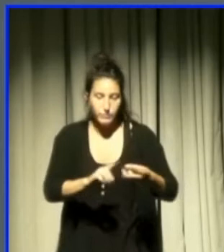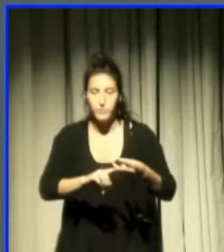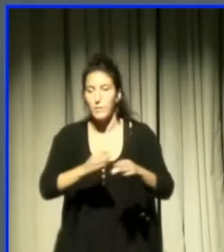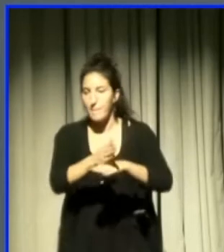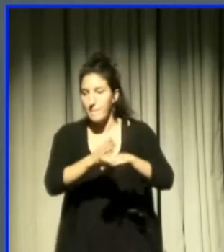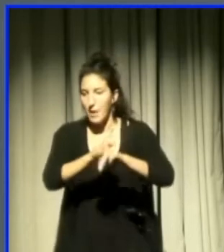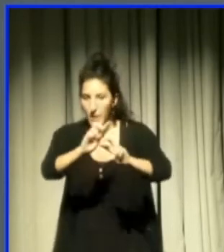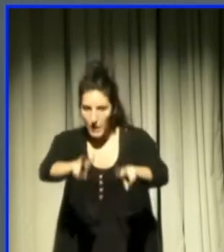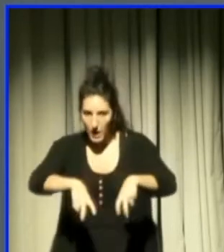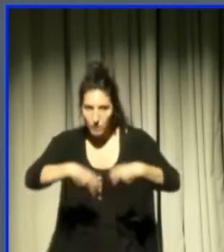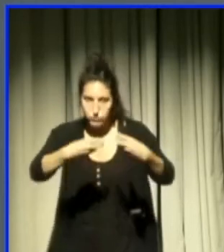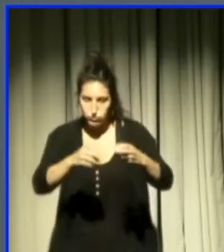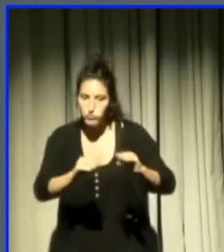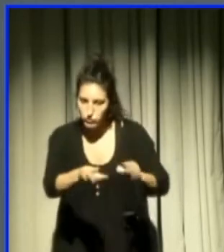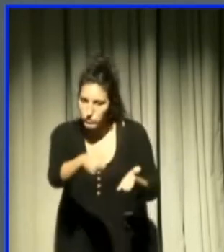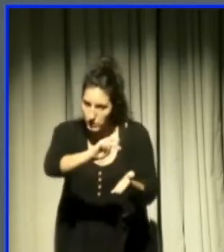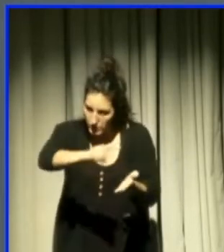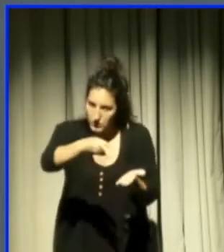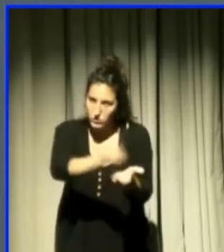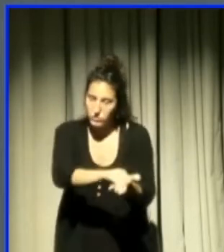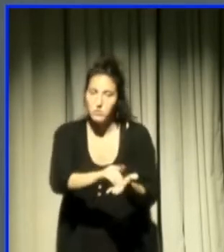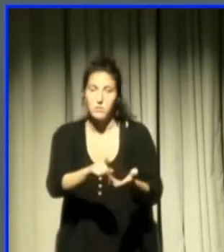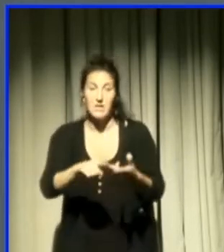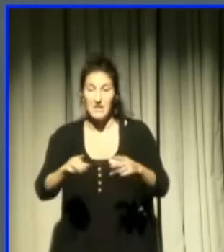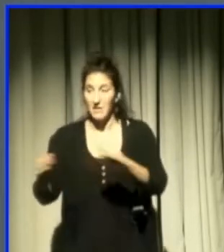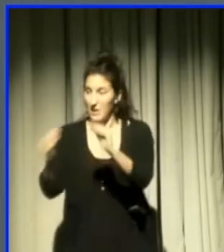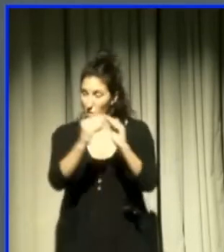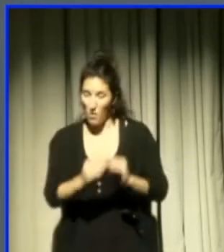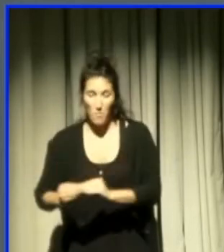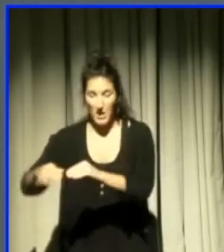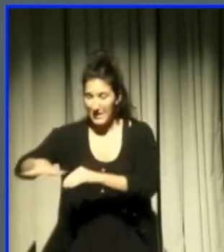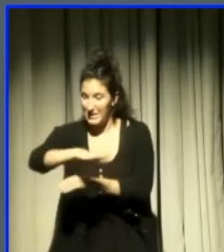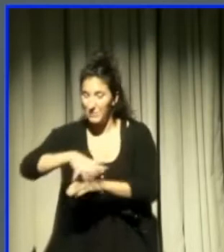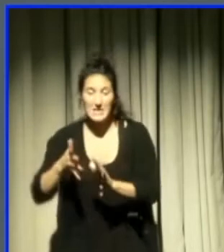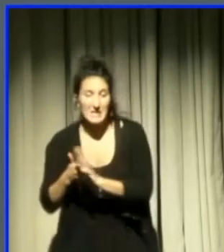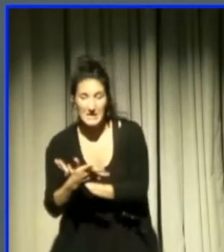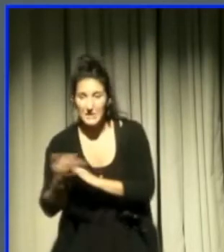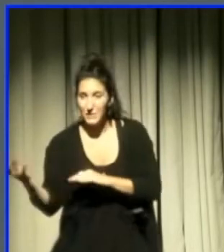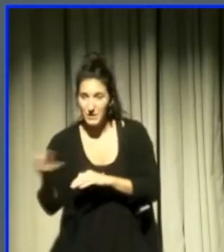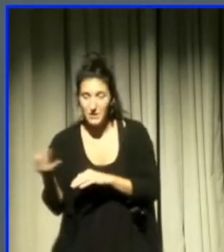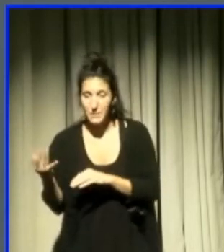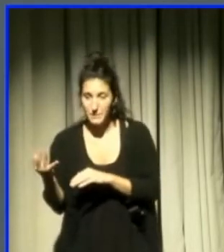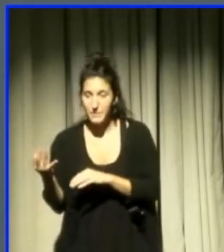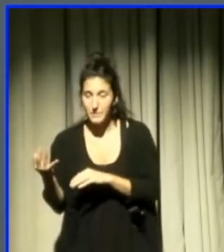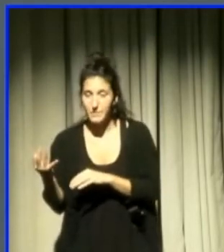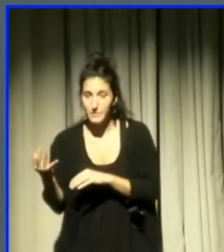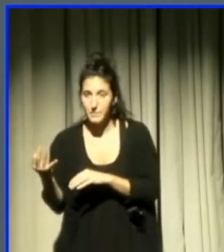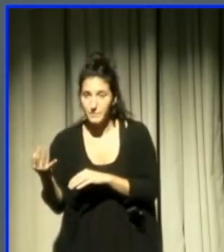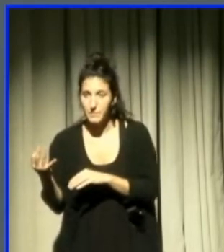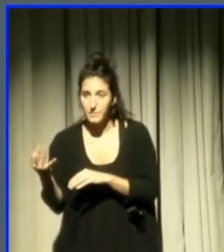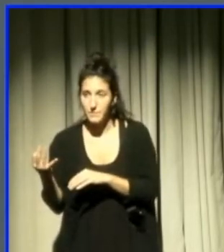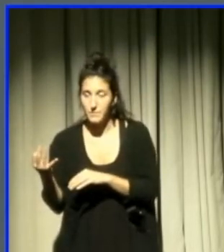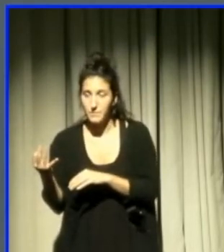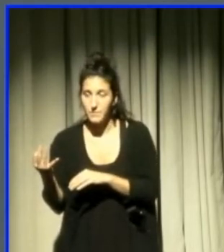So you're basically everywhere in the same place. And of course, this can be thought as a problem